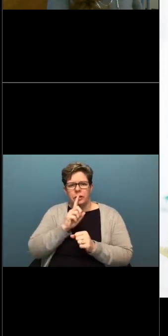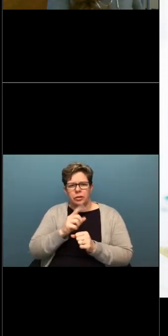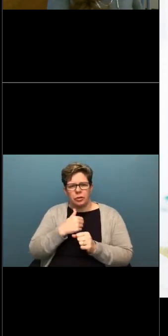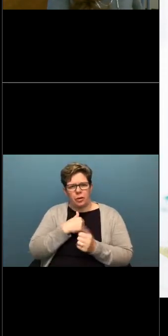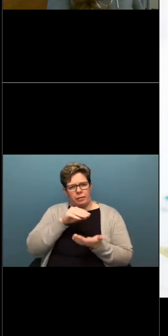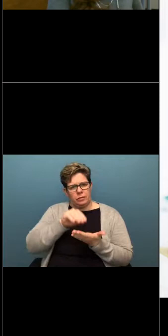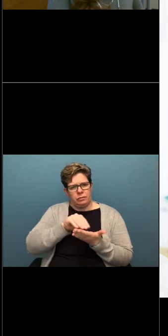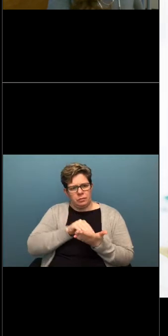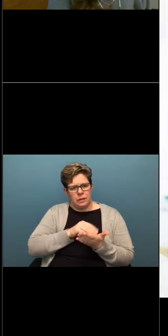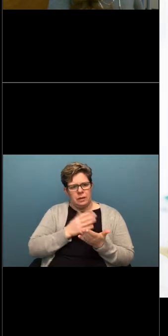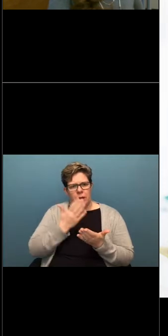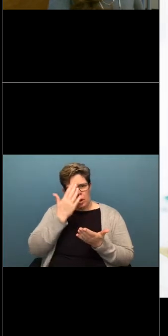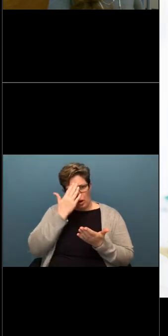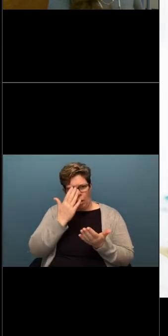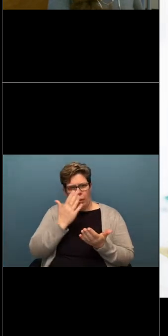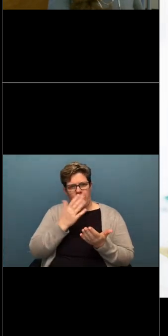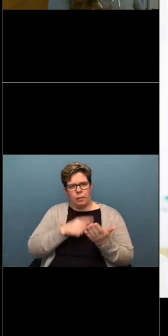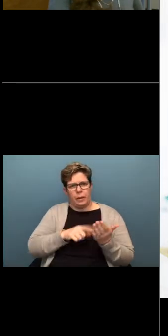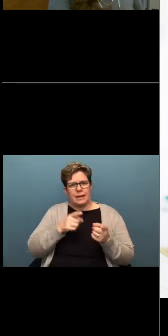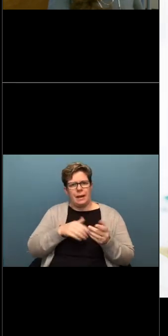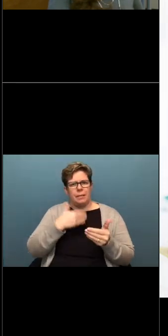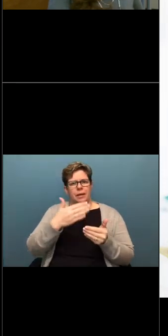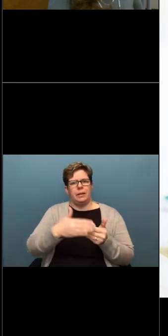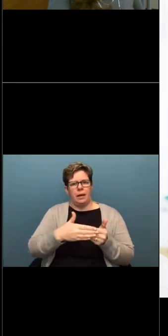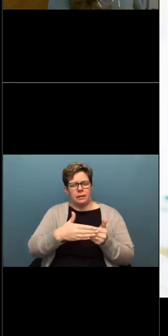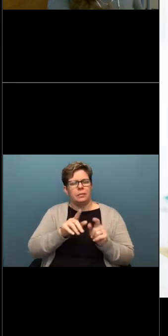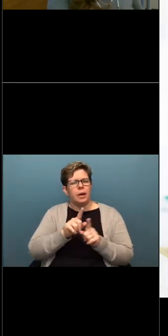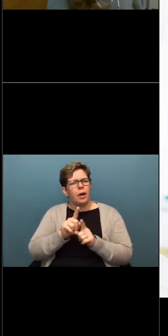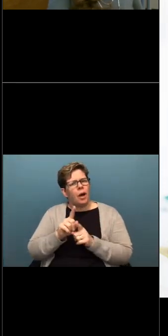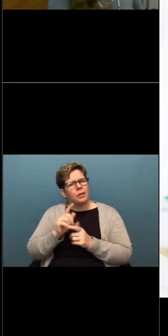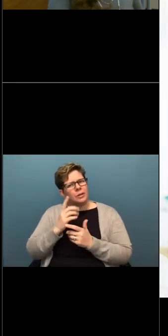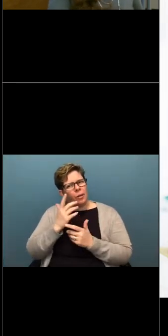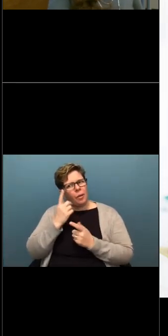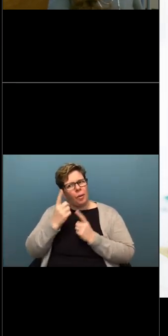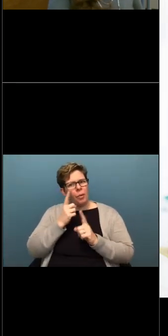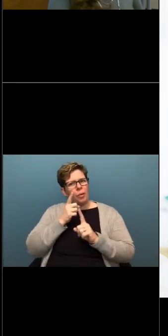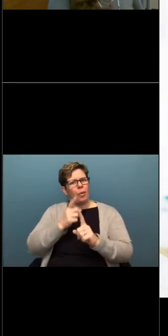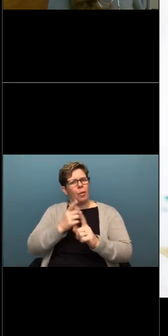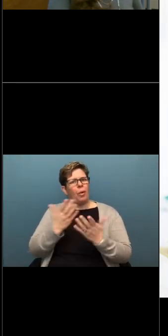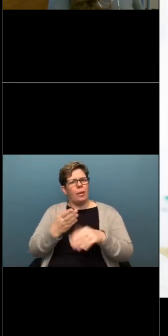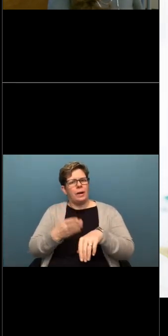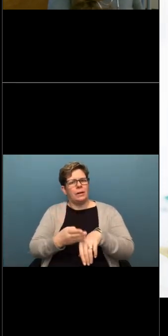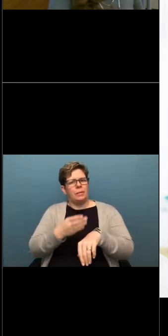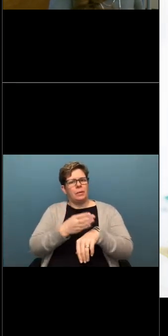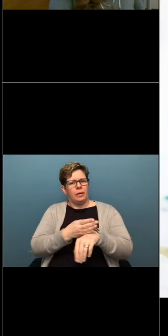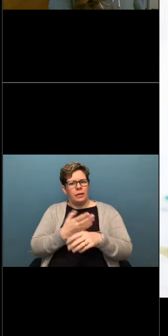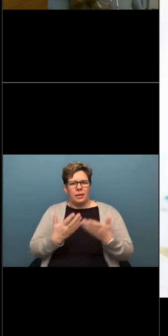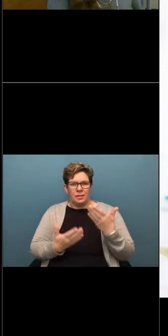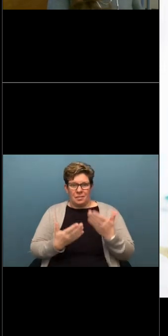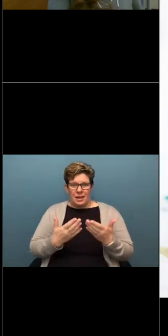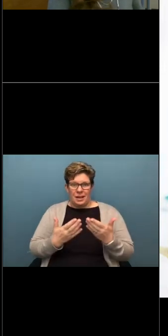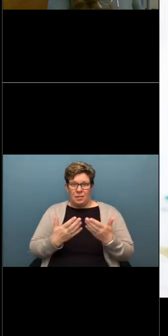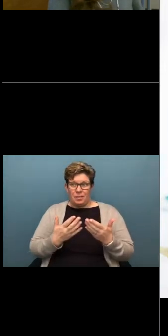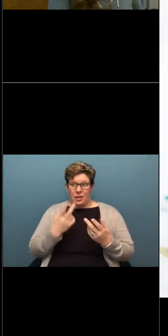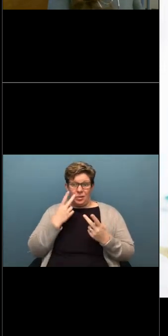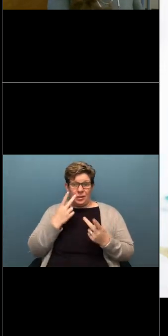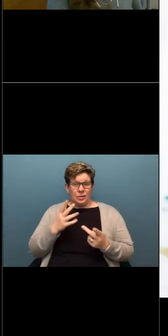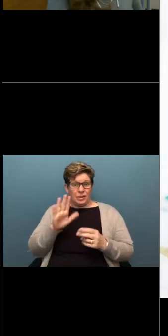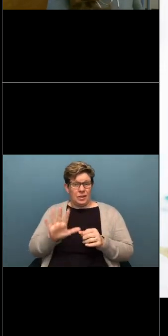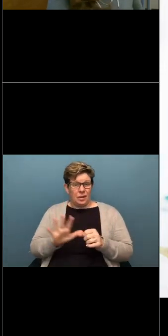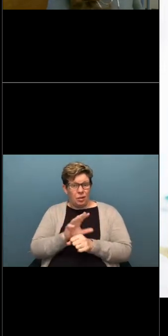be really important. And keeping your progress in mind, again, you might be in a place that you need to see your provider more